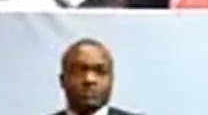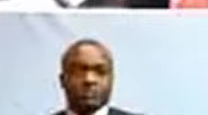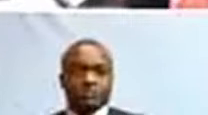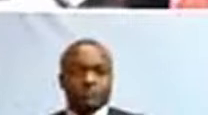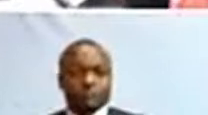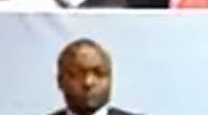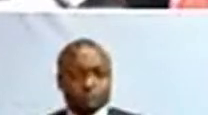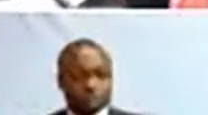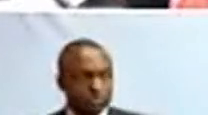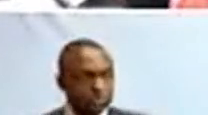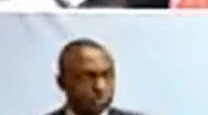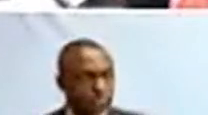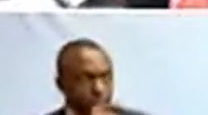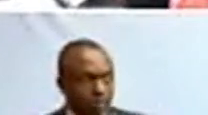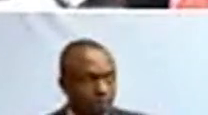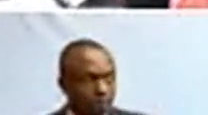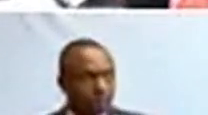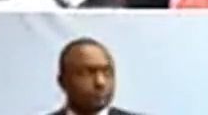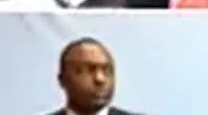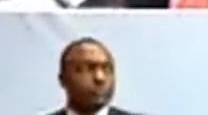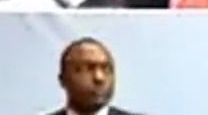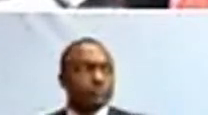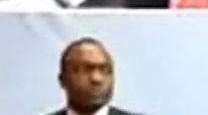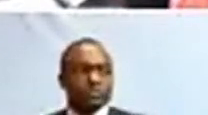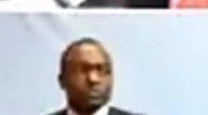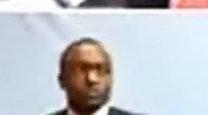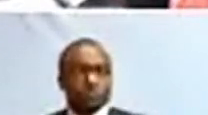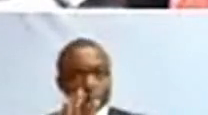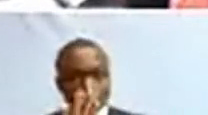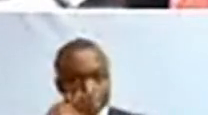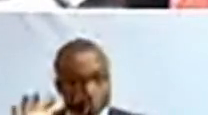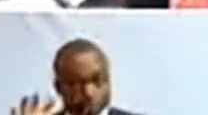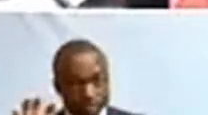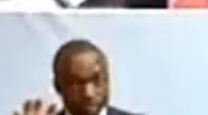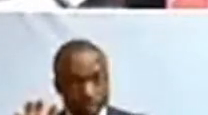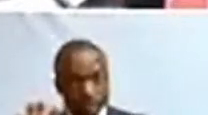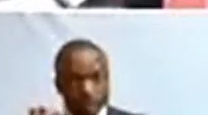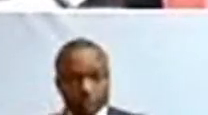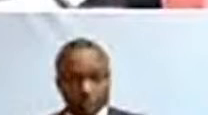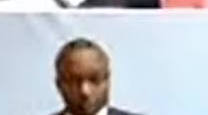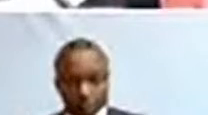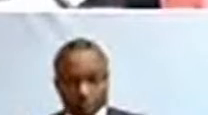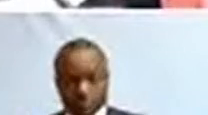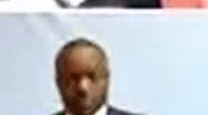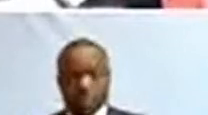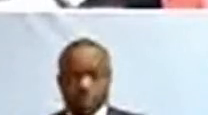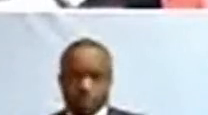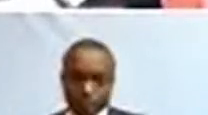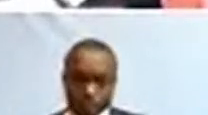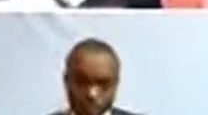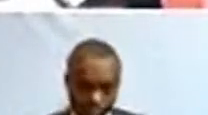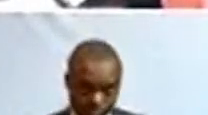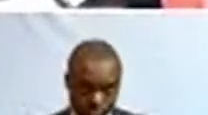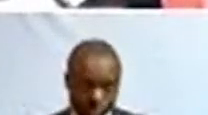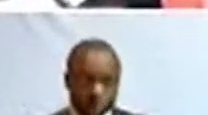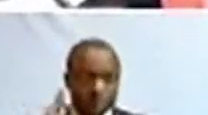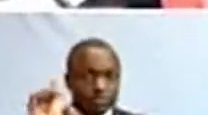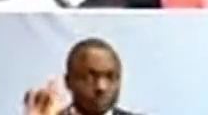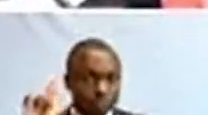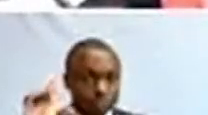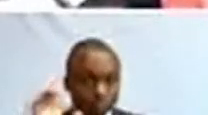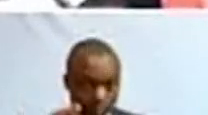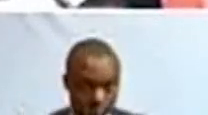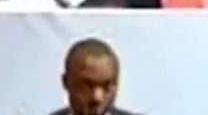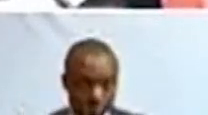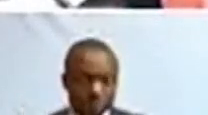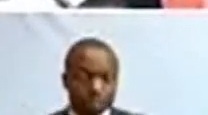What was cancelled is the 8,500 for luggage. However, DF is 8,000. Hello,